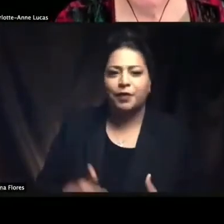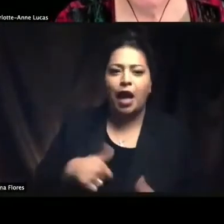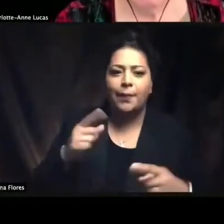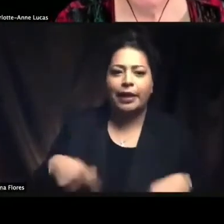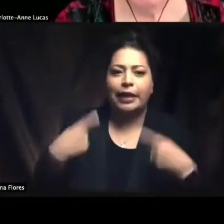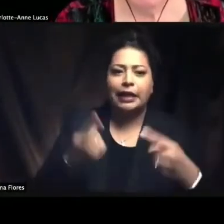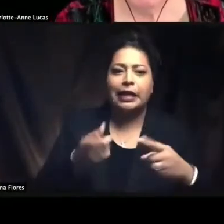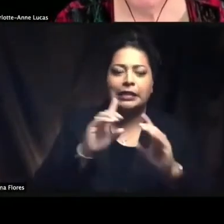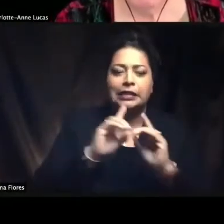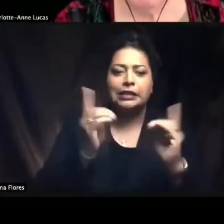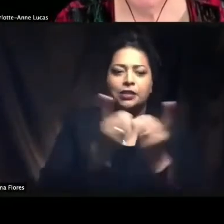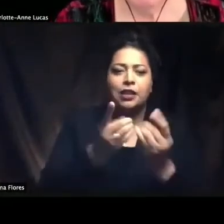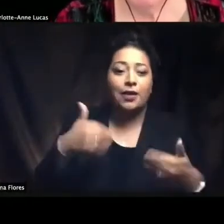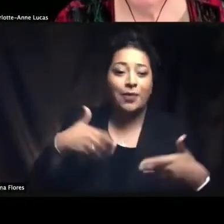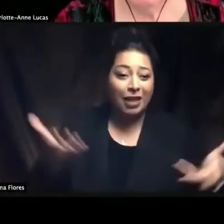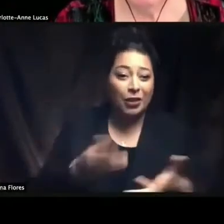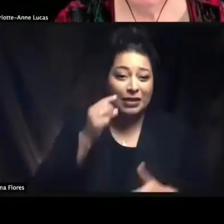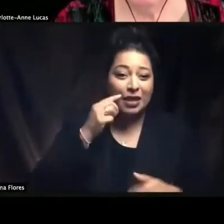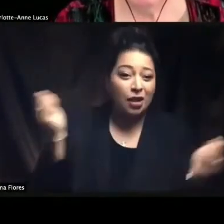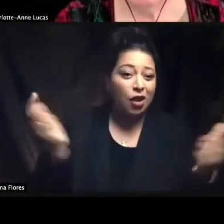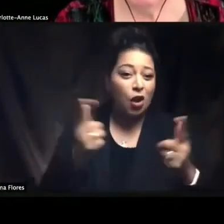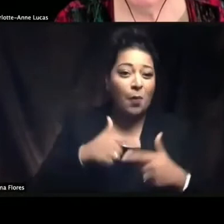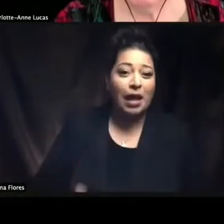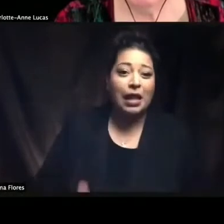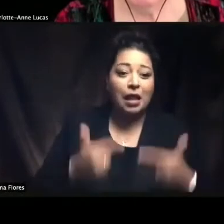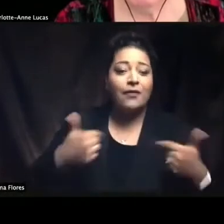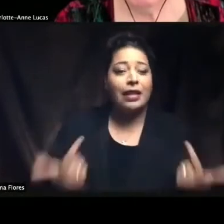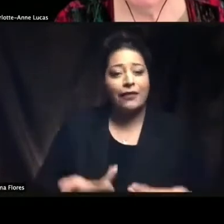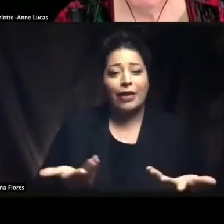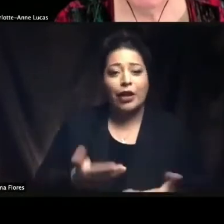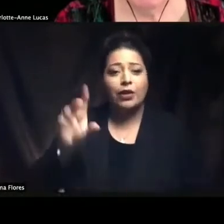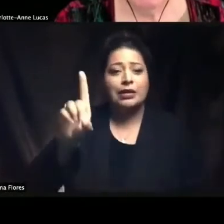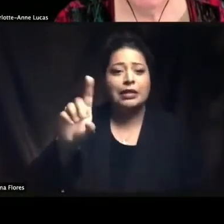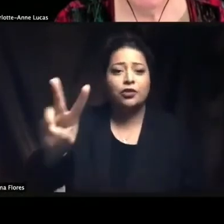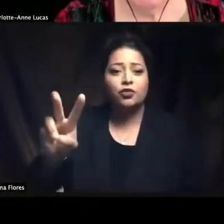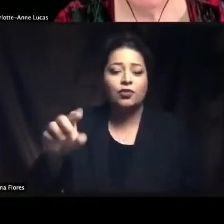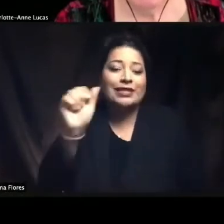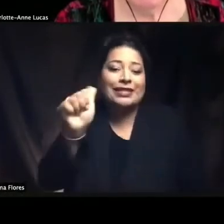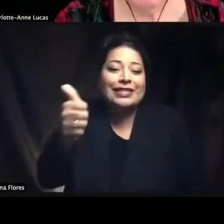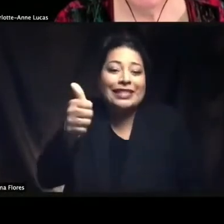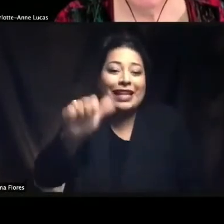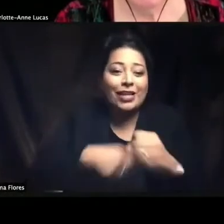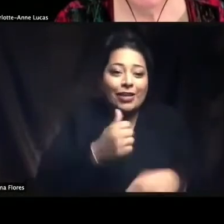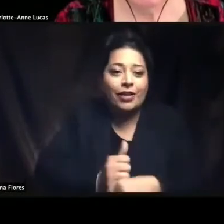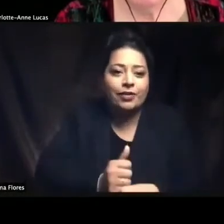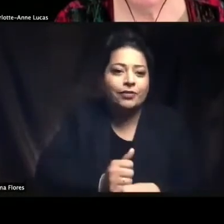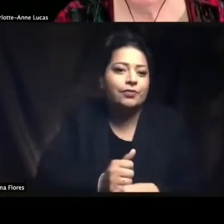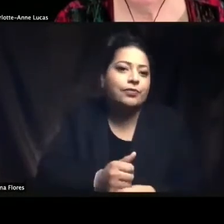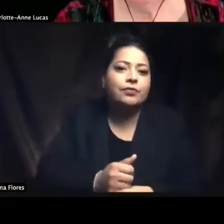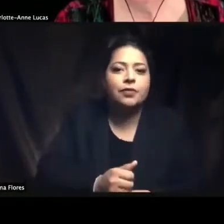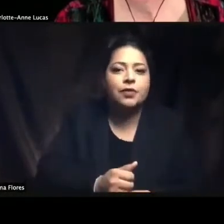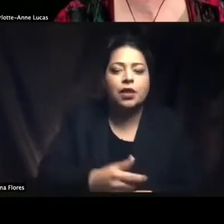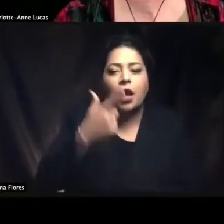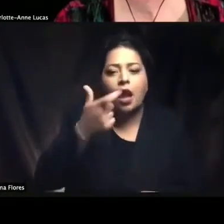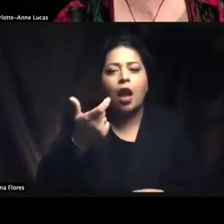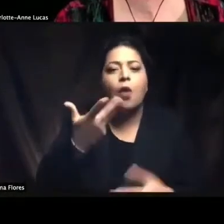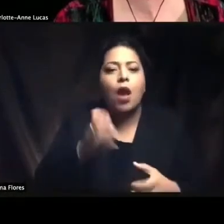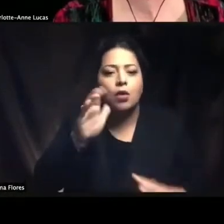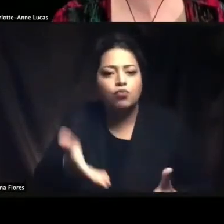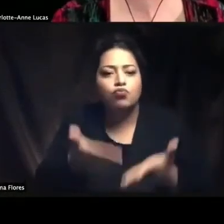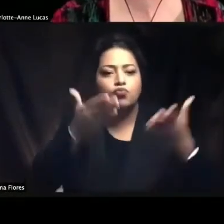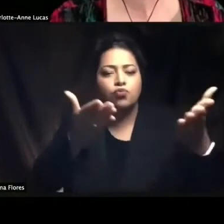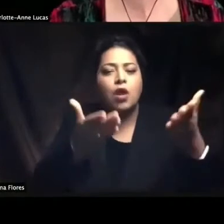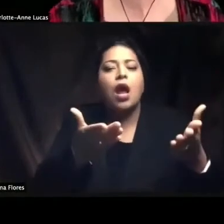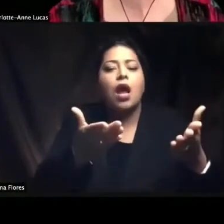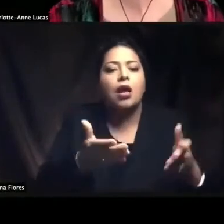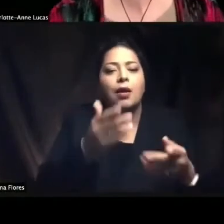district. I've been in San Antonio all my life. I've lived in District 2 for 10 years on purpose to give, to provide resources, to provide a platform